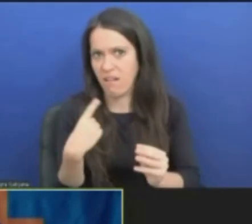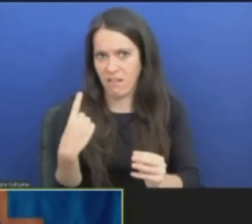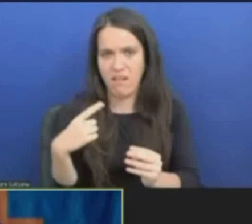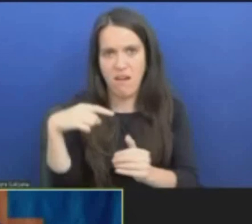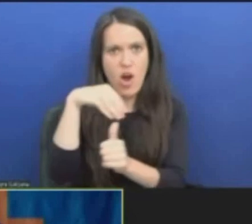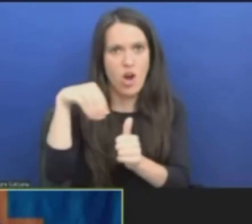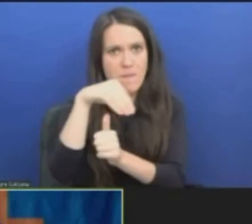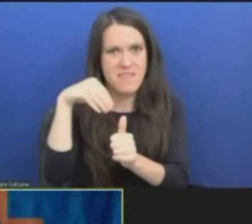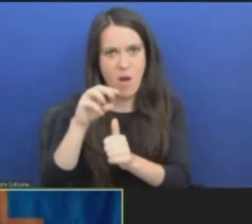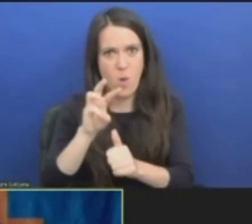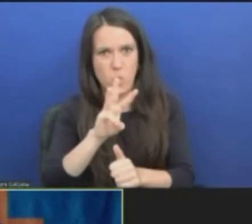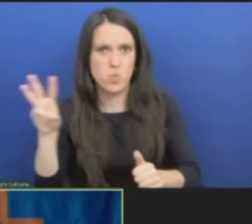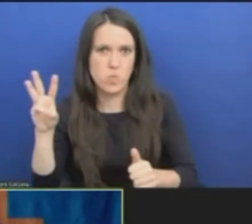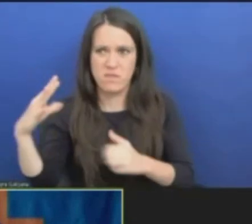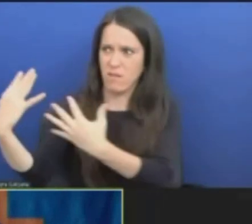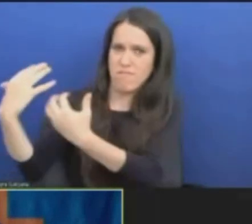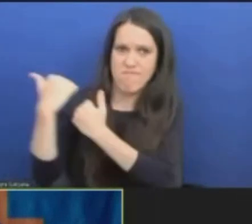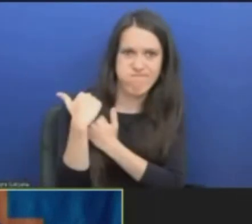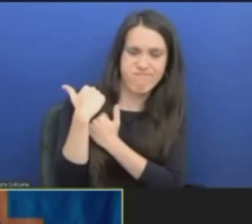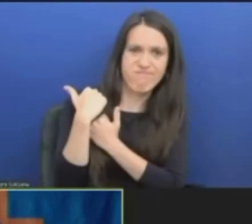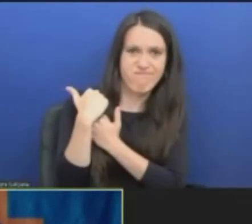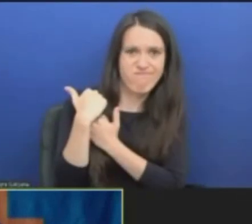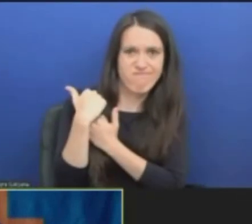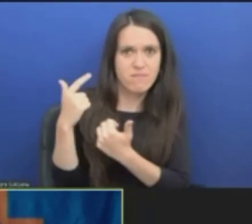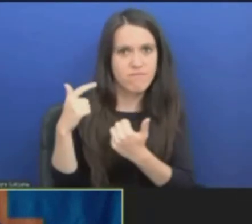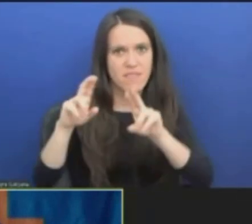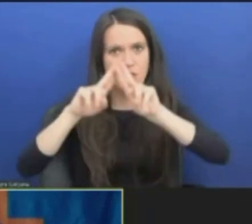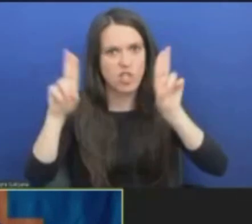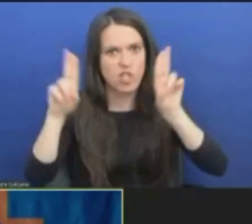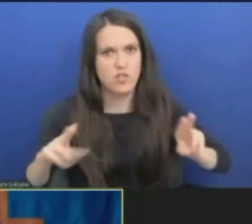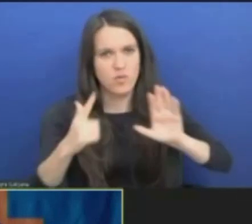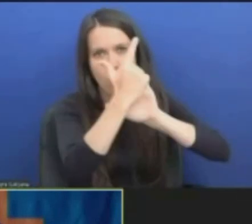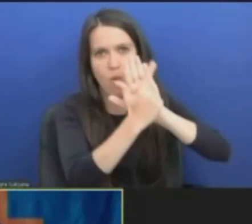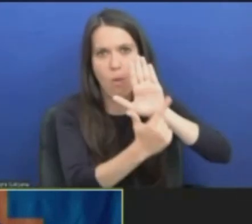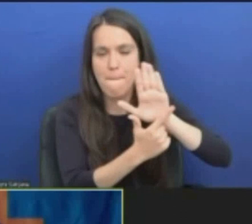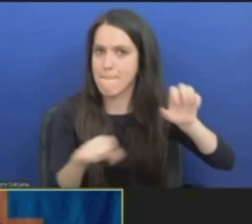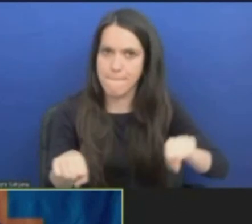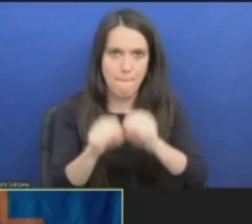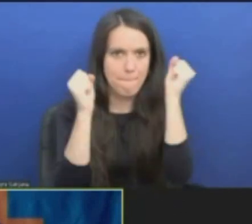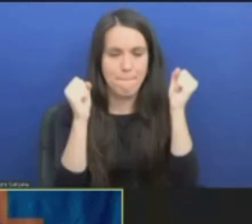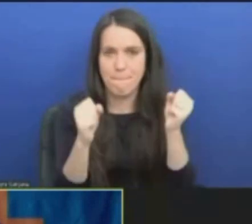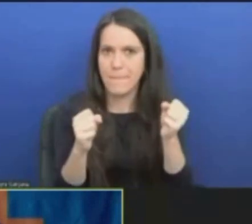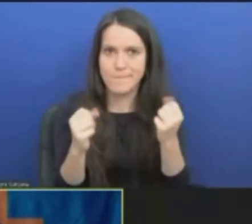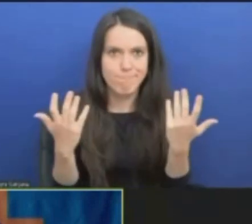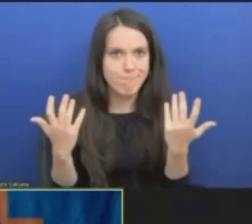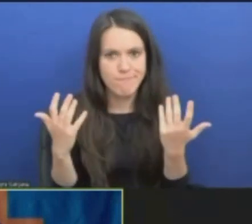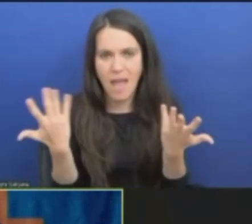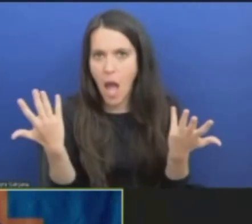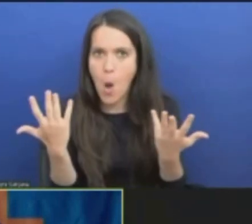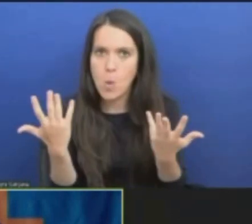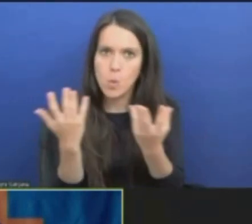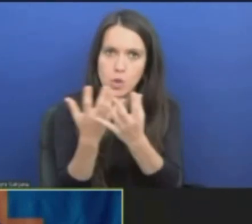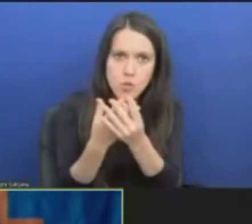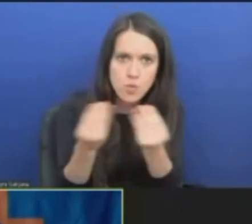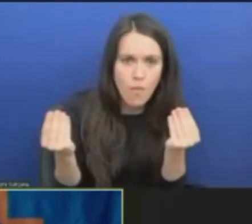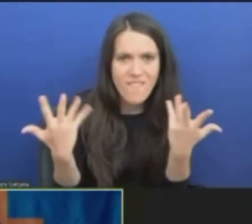the occupation of Armenian lands in violation of international law, and matters pertaining to reparations and the question of